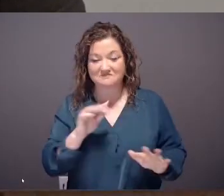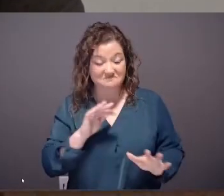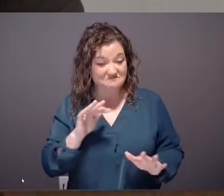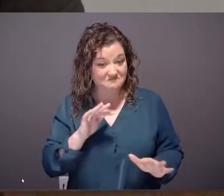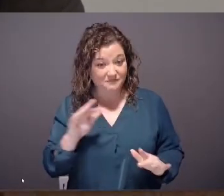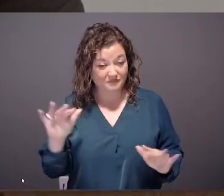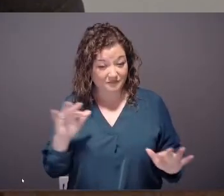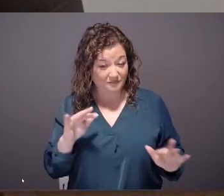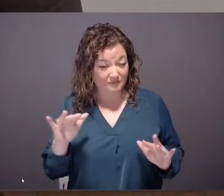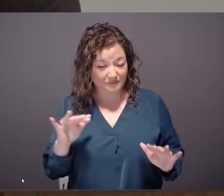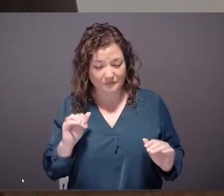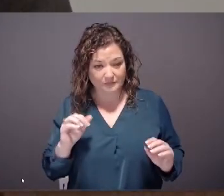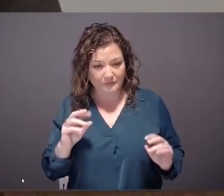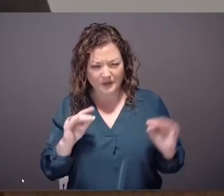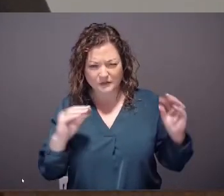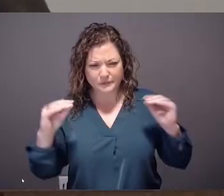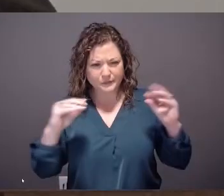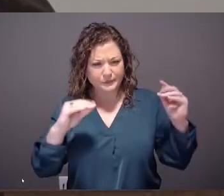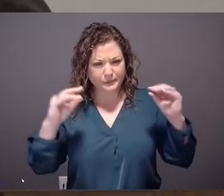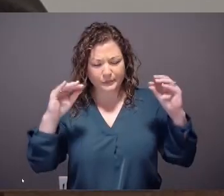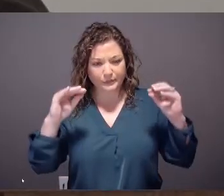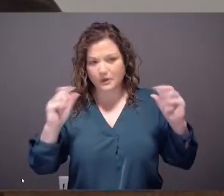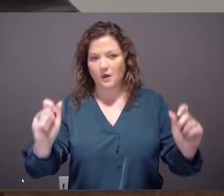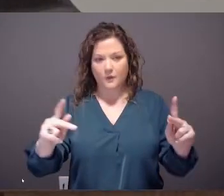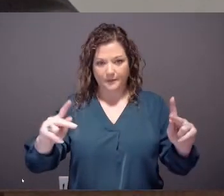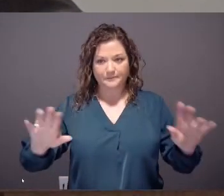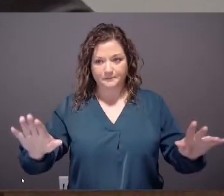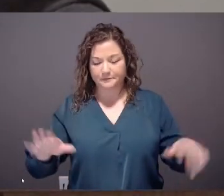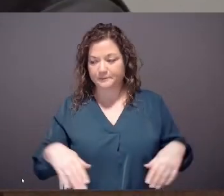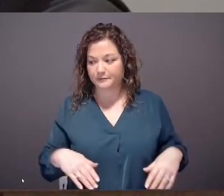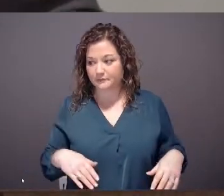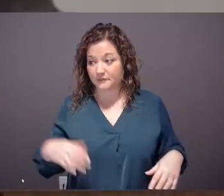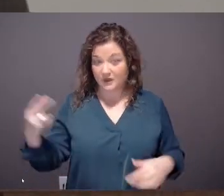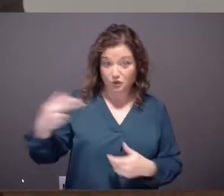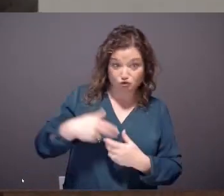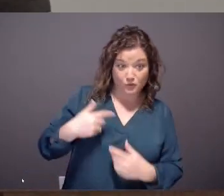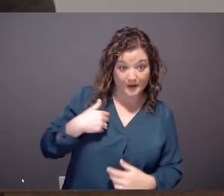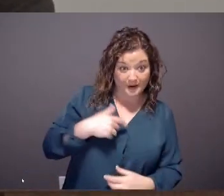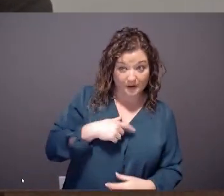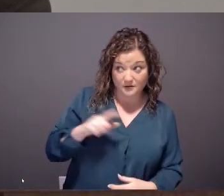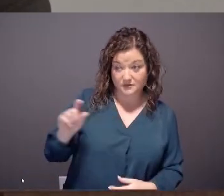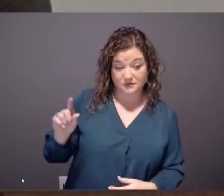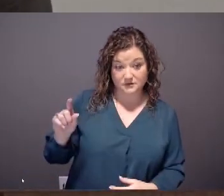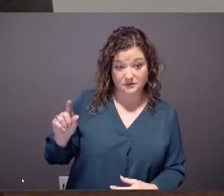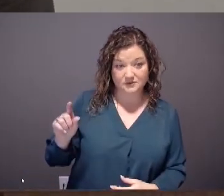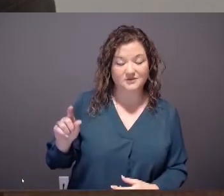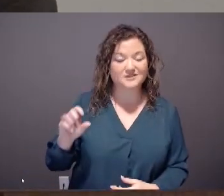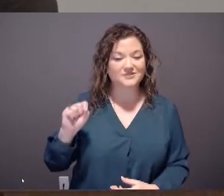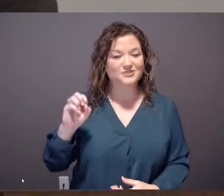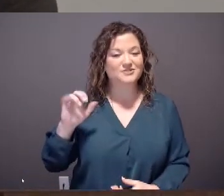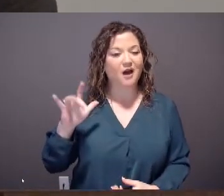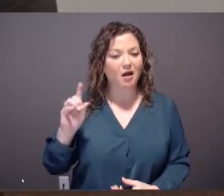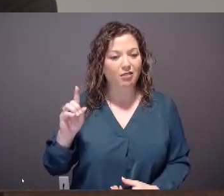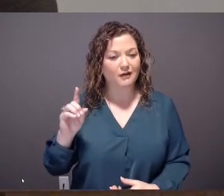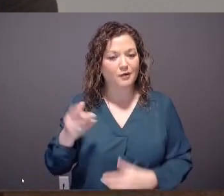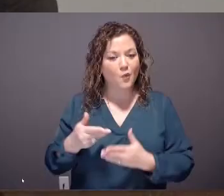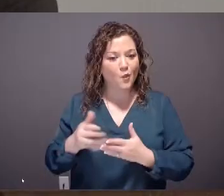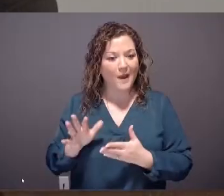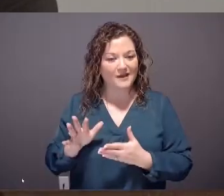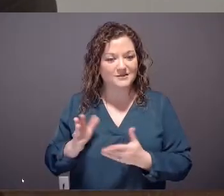there. Okay. Cody Patillo joining us, our director of solid waste services.